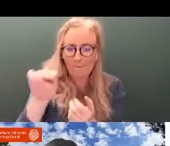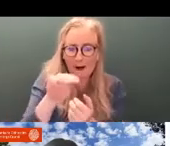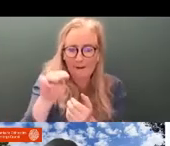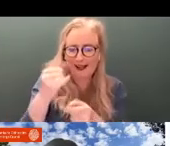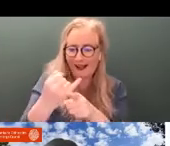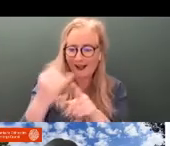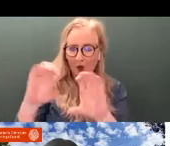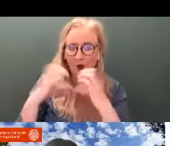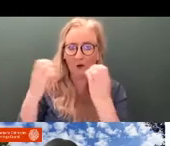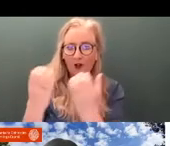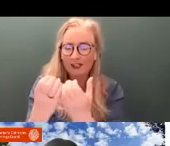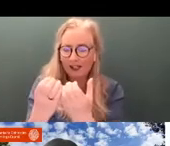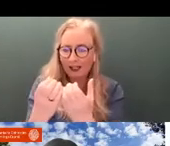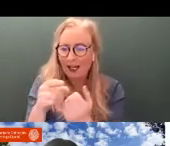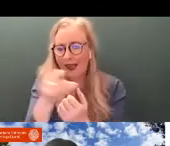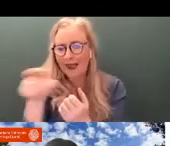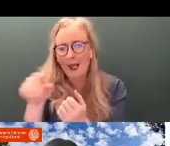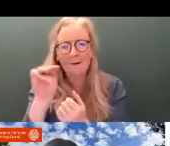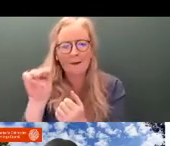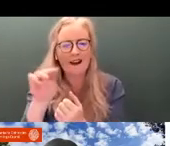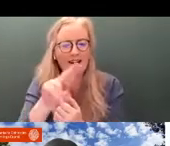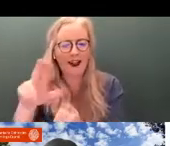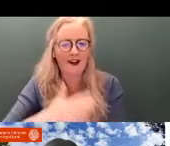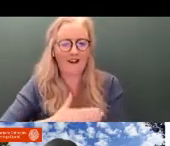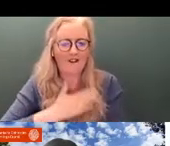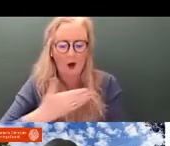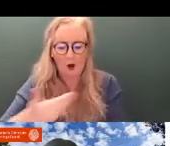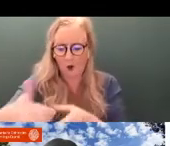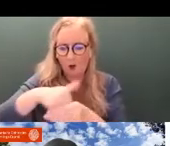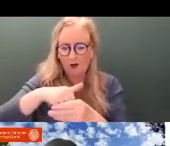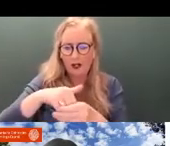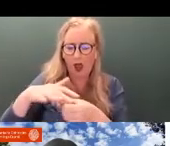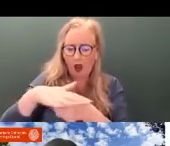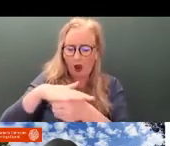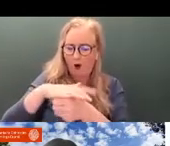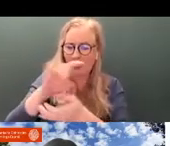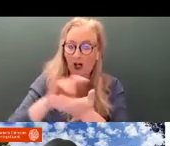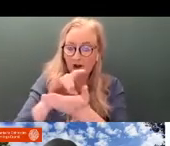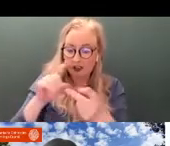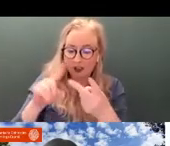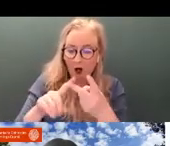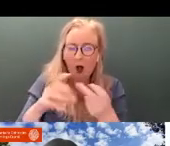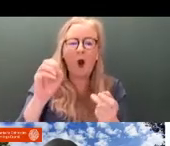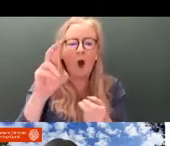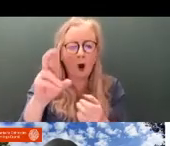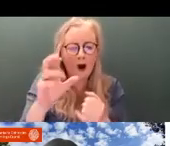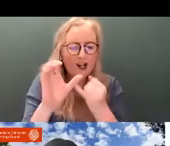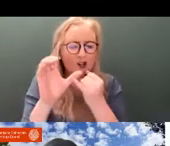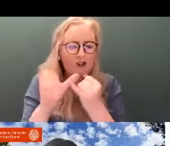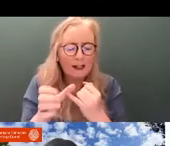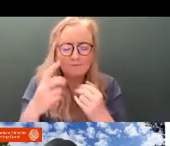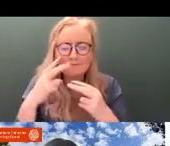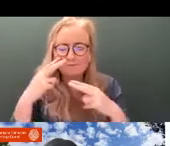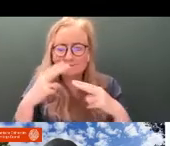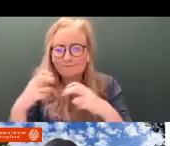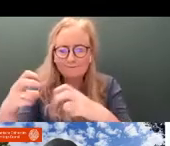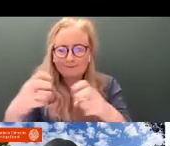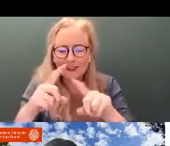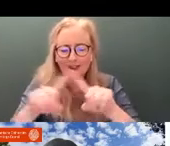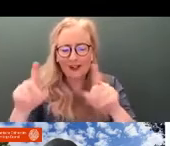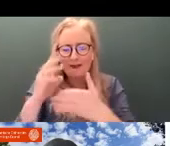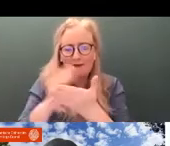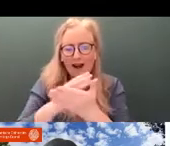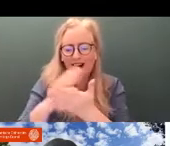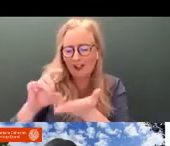community who may not feel included in local heritage or an opportunity to explore an aspect of local